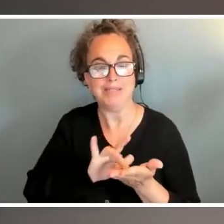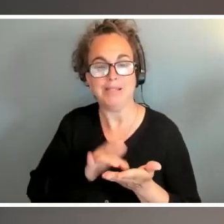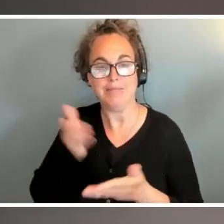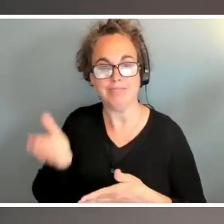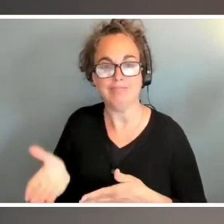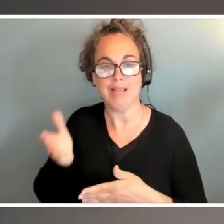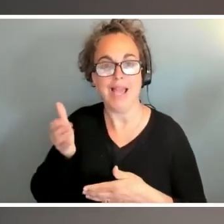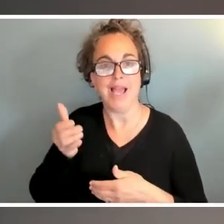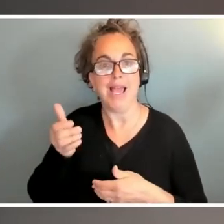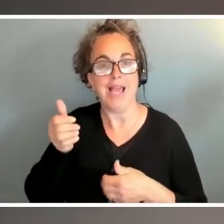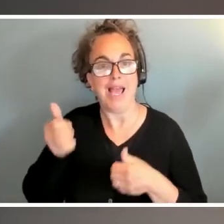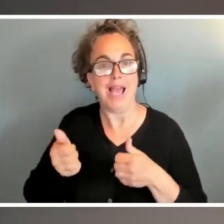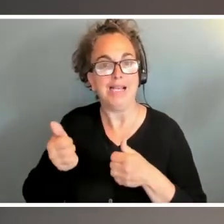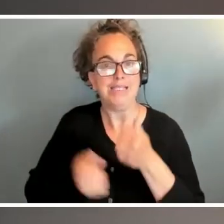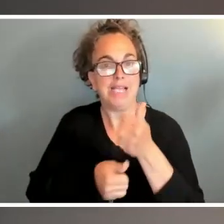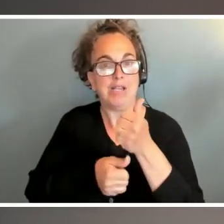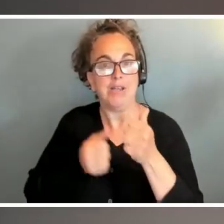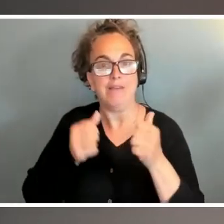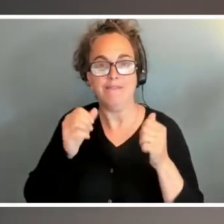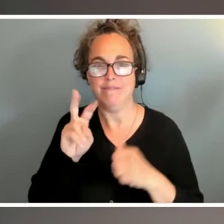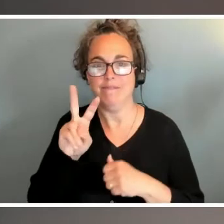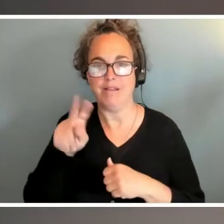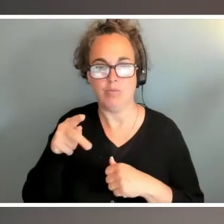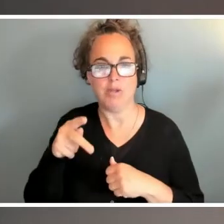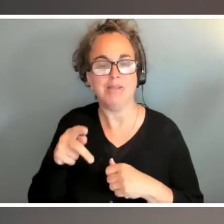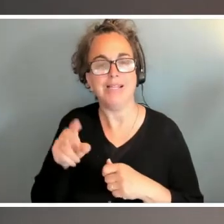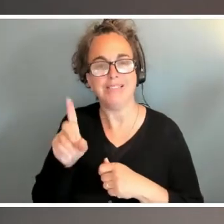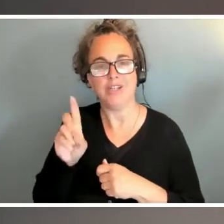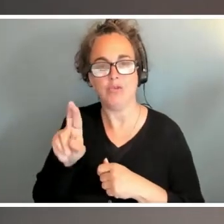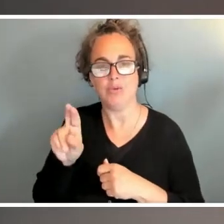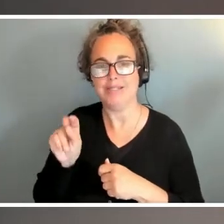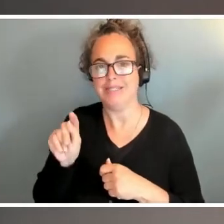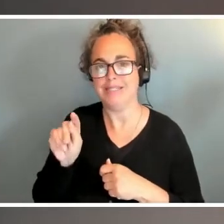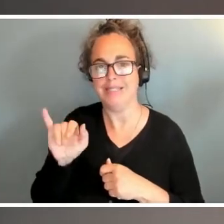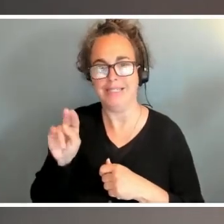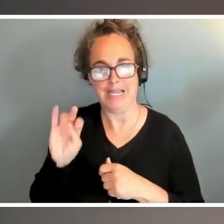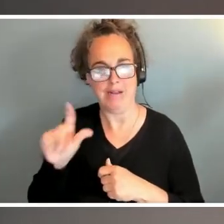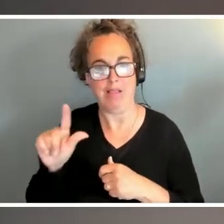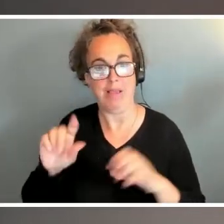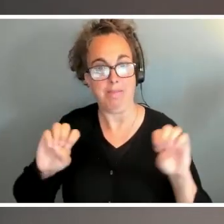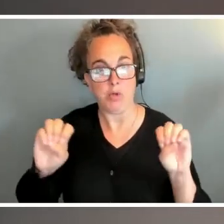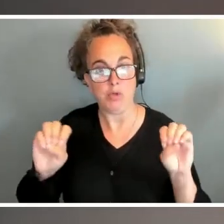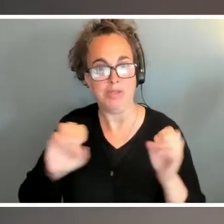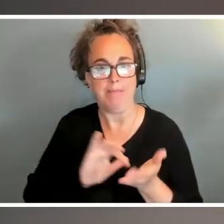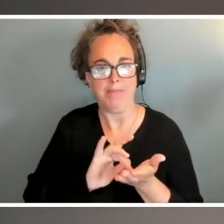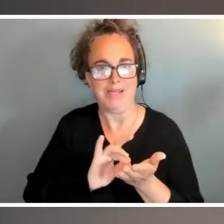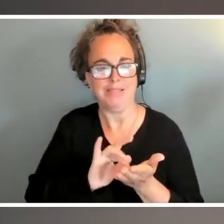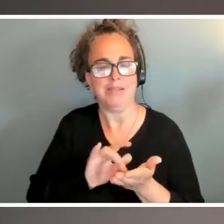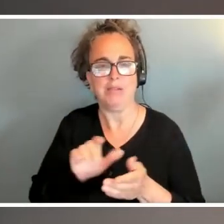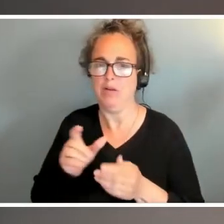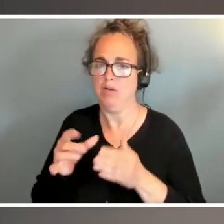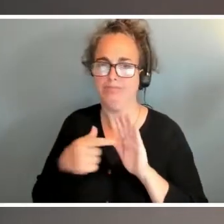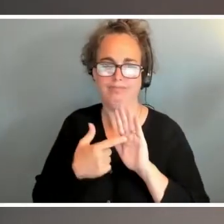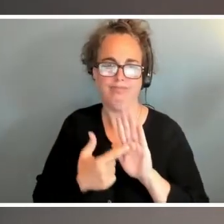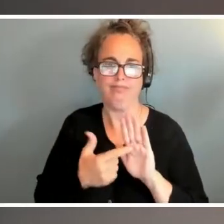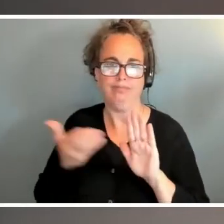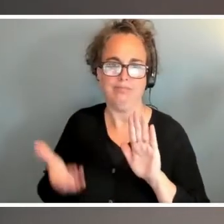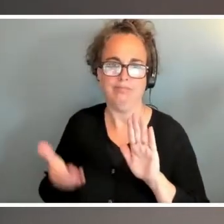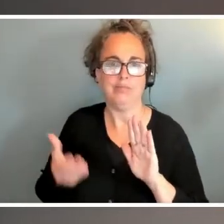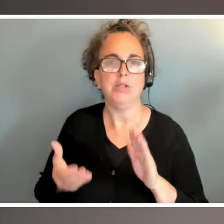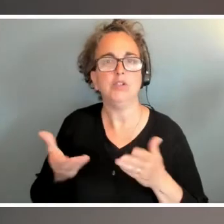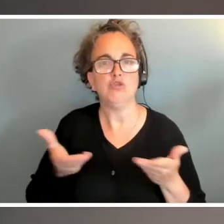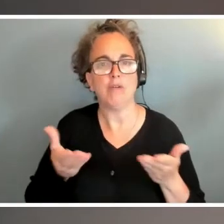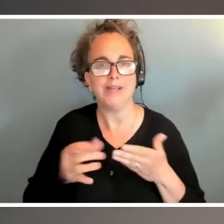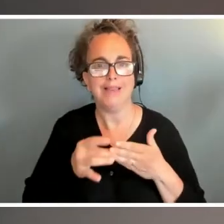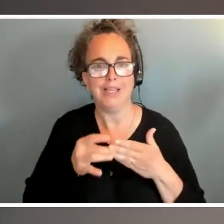Dr. Adrian Tyndall. Dr. Tyndall is an emergency medicine physician and exemplifies servant leadership. Dean Tyndall, we are